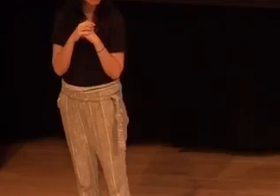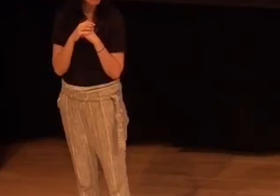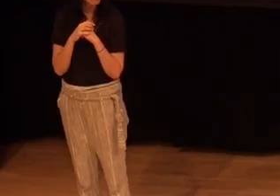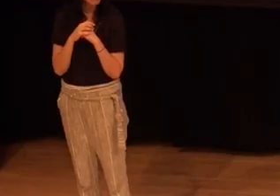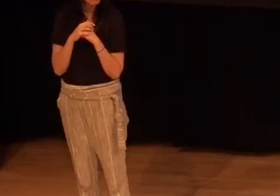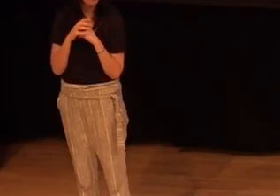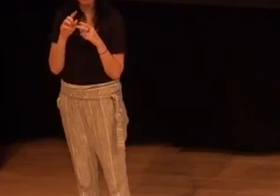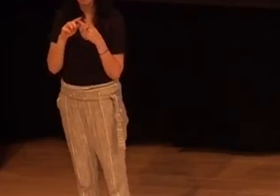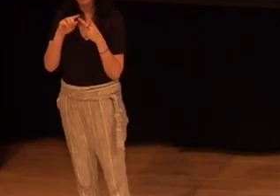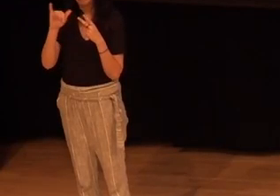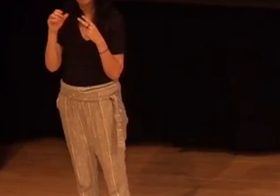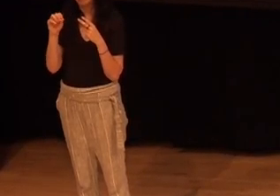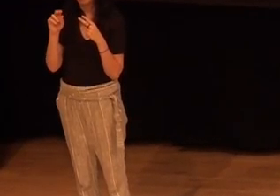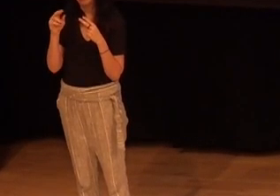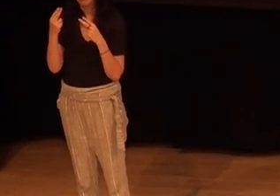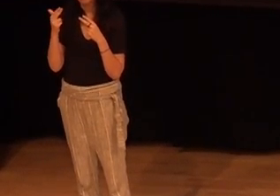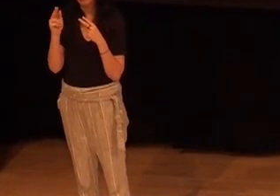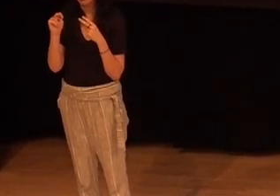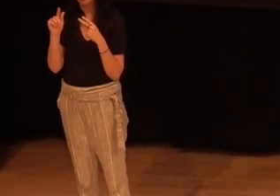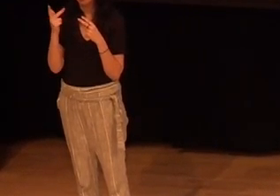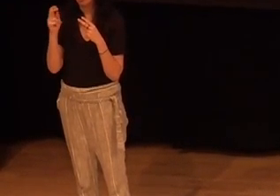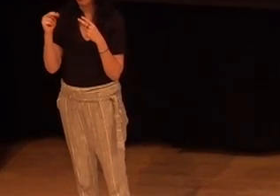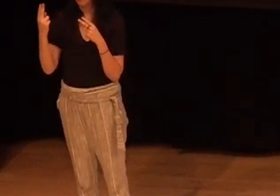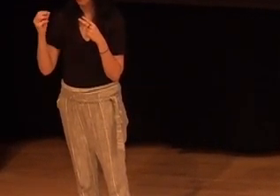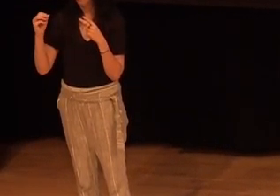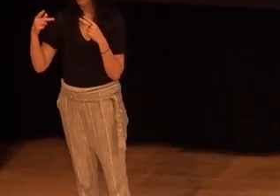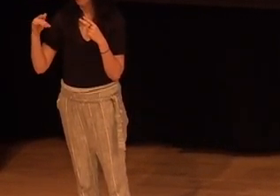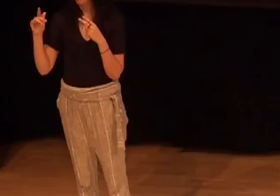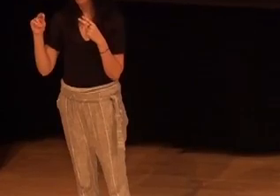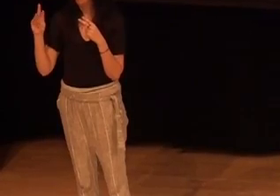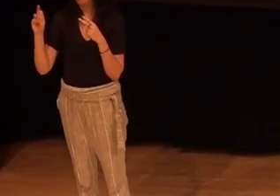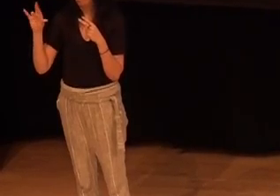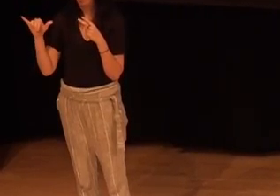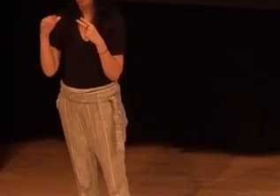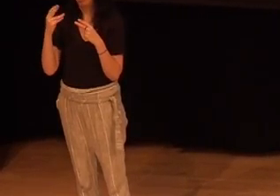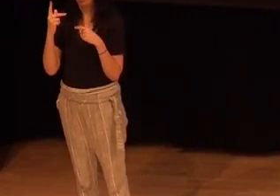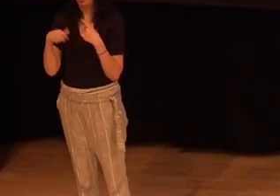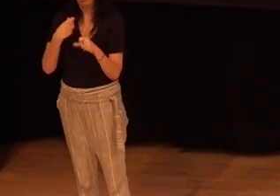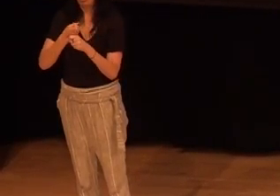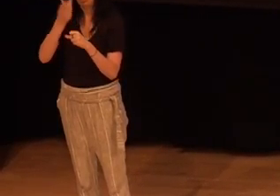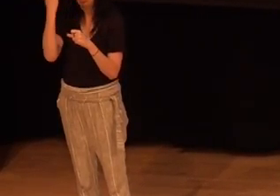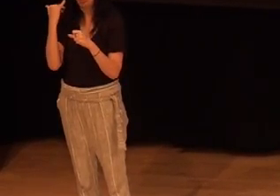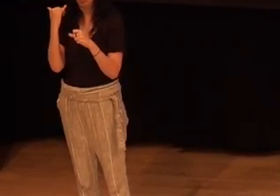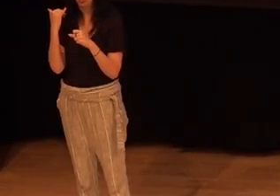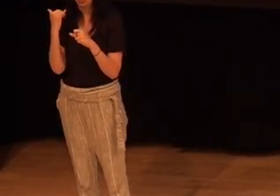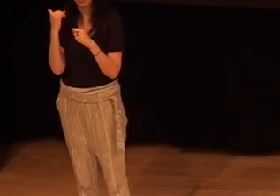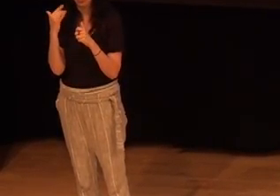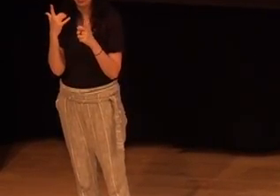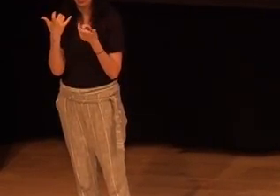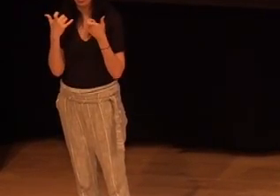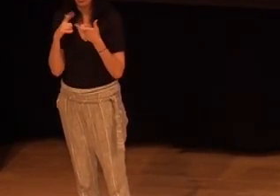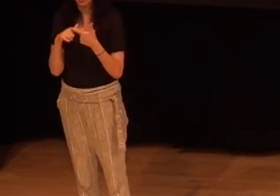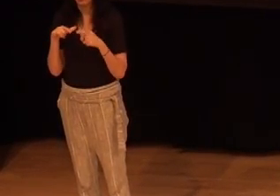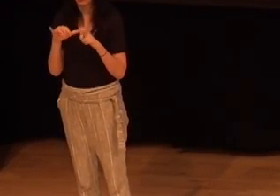There's Jonathan Hockenberry, who's been a little ambiguous on the subject. A couple of years ago, there was an attempt to reboot the TV